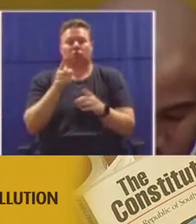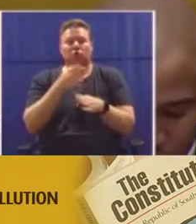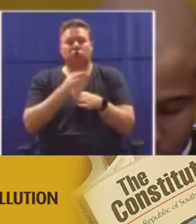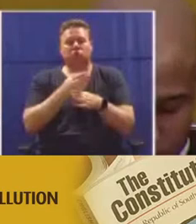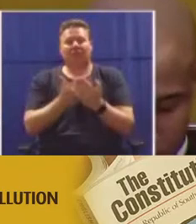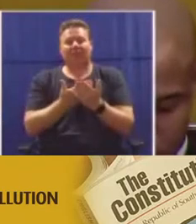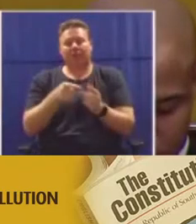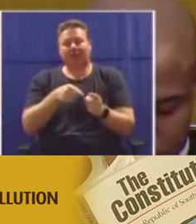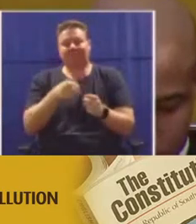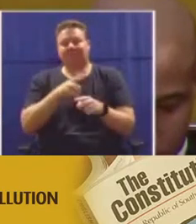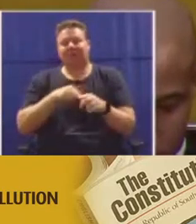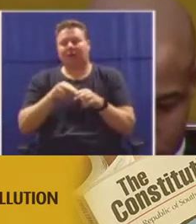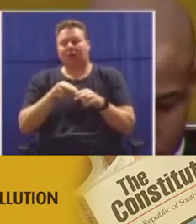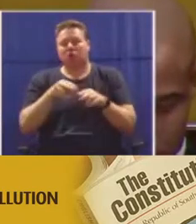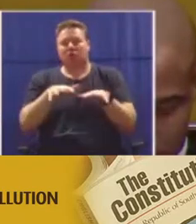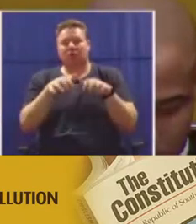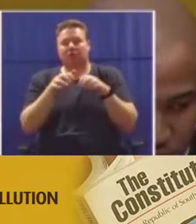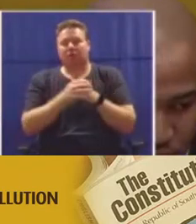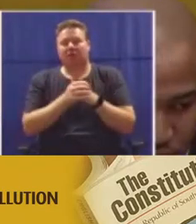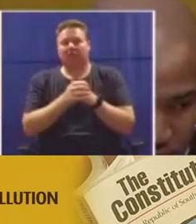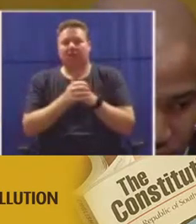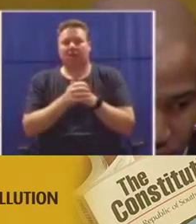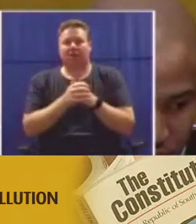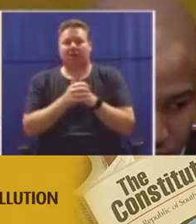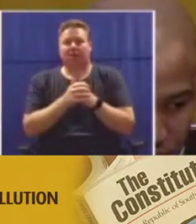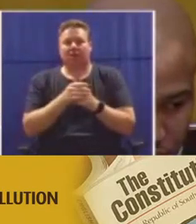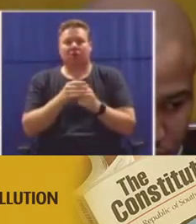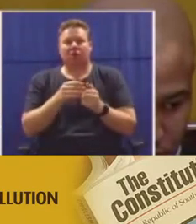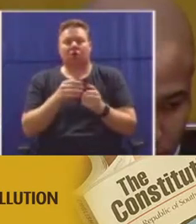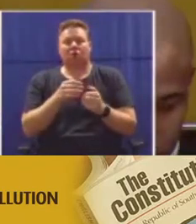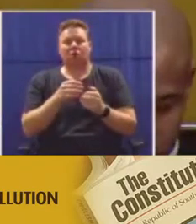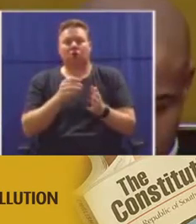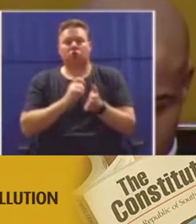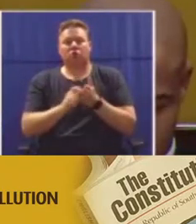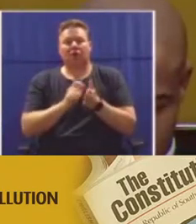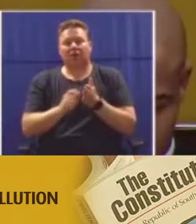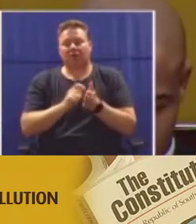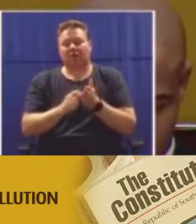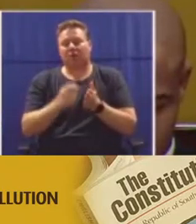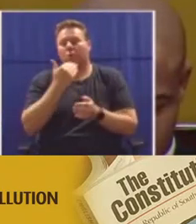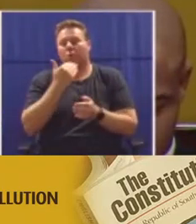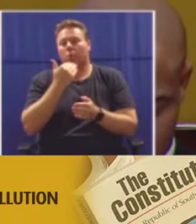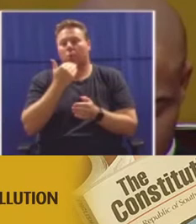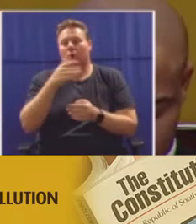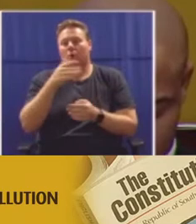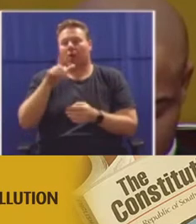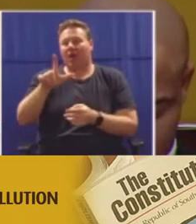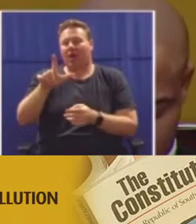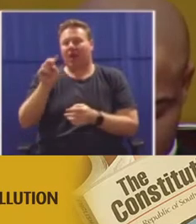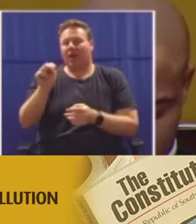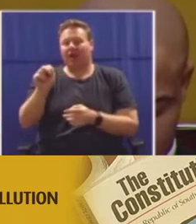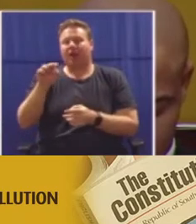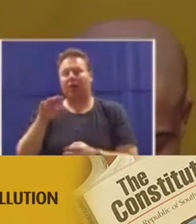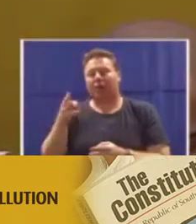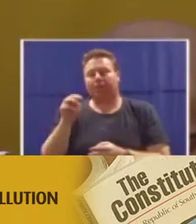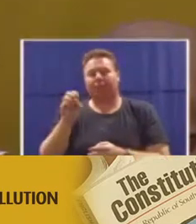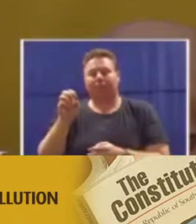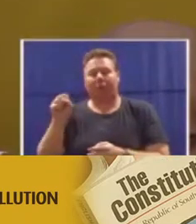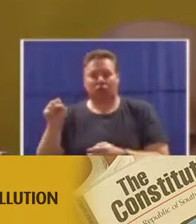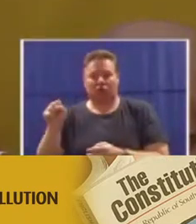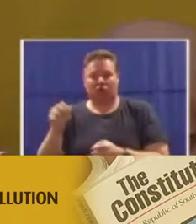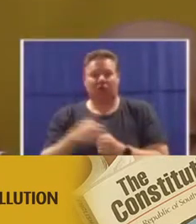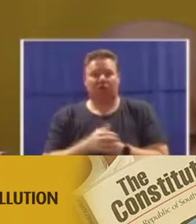in the National Assembly, owing to the resignation of Ms. L. N. Moss, has been filled with effect